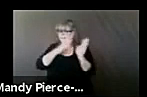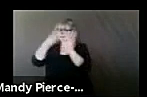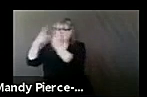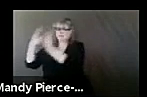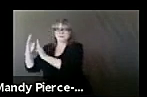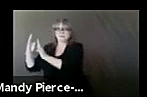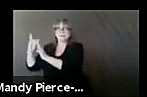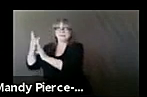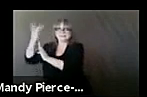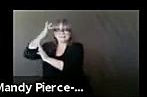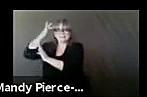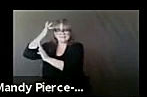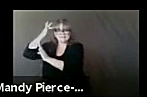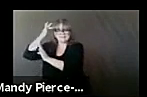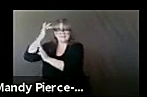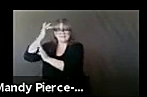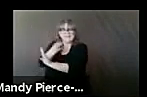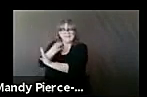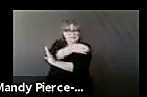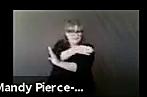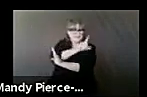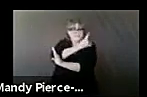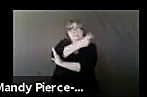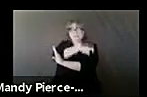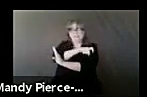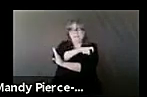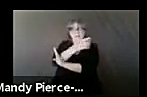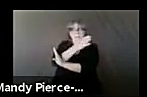that first phase during last week.